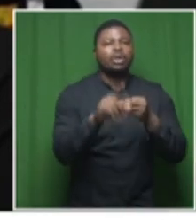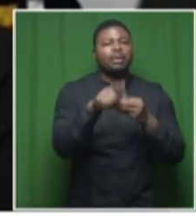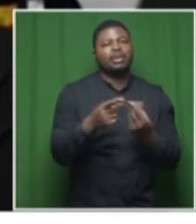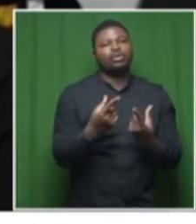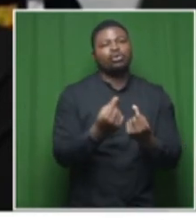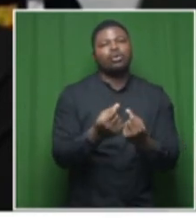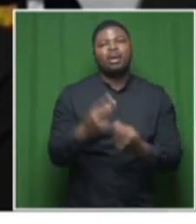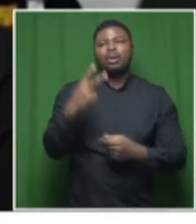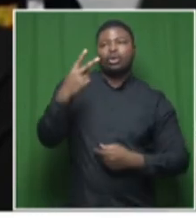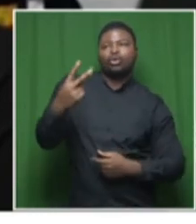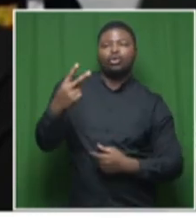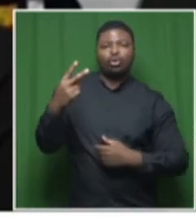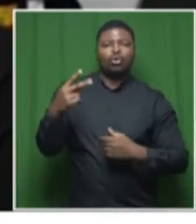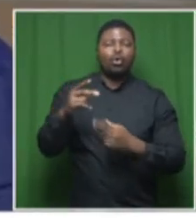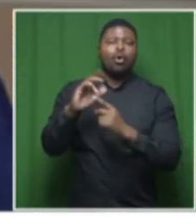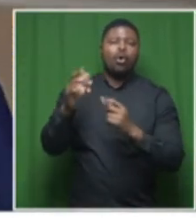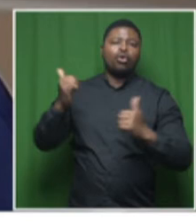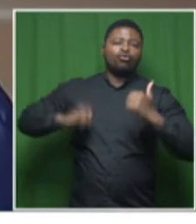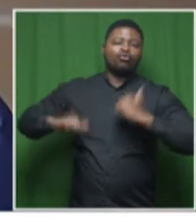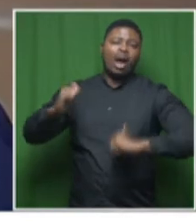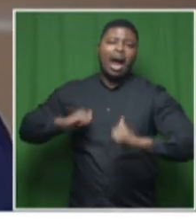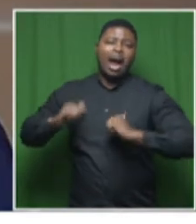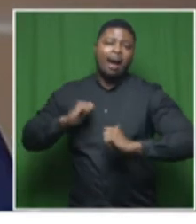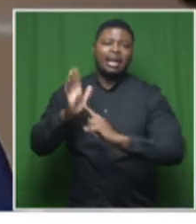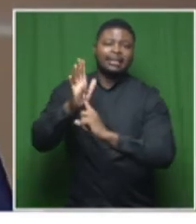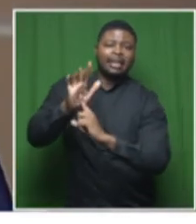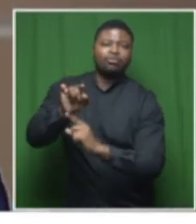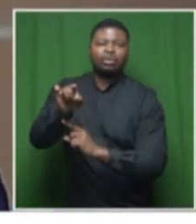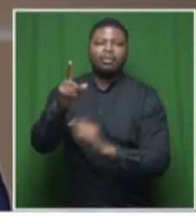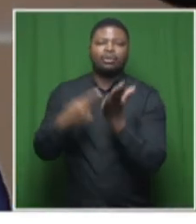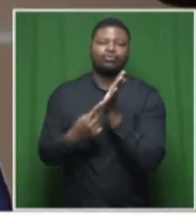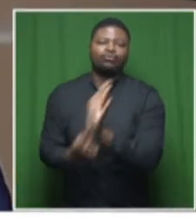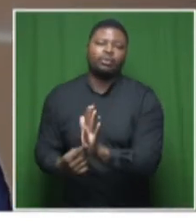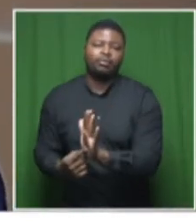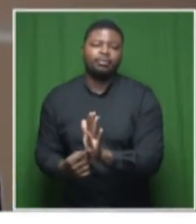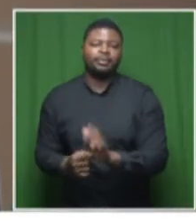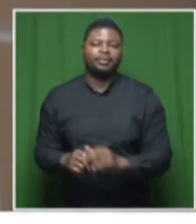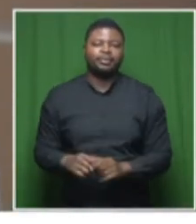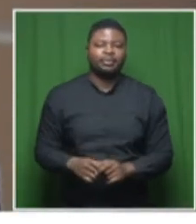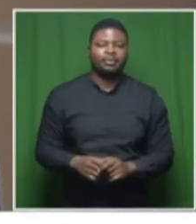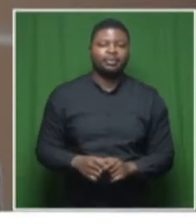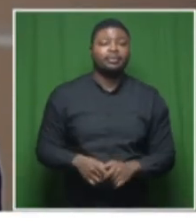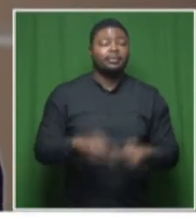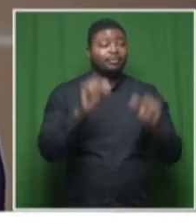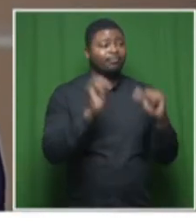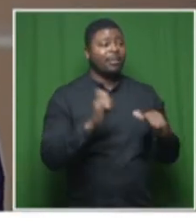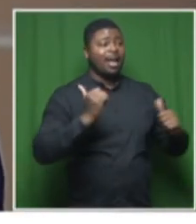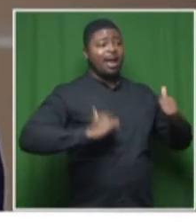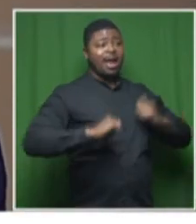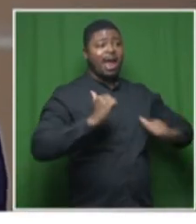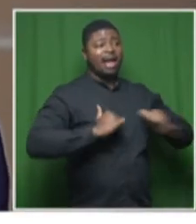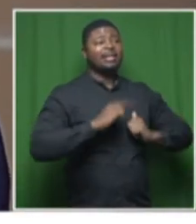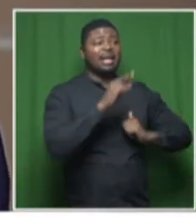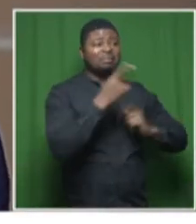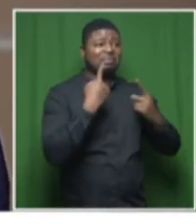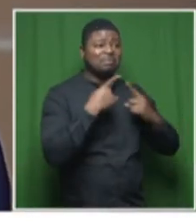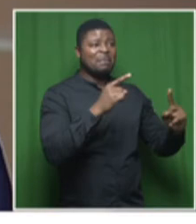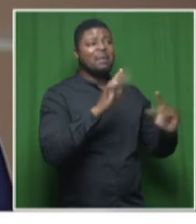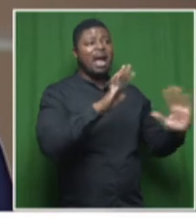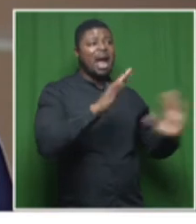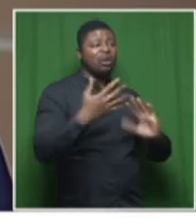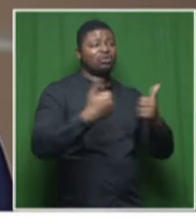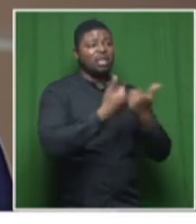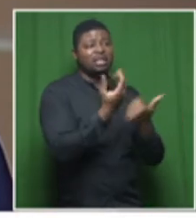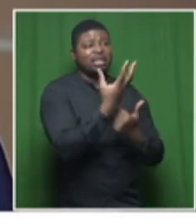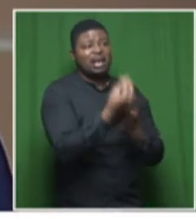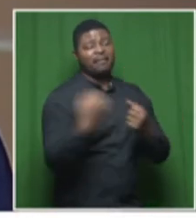drama series and the telenovela are going to make. Actors in the province have lamented the struggles they endure in this